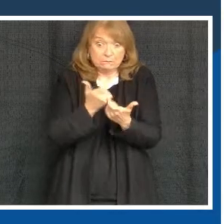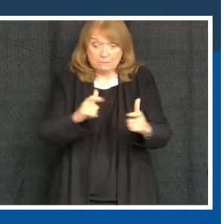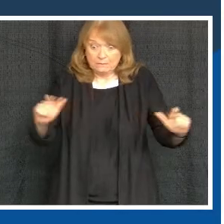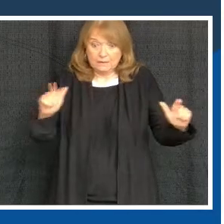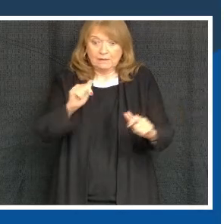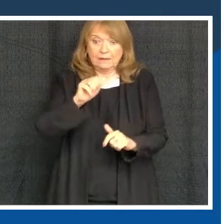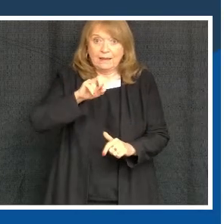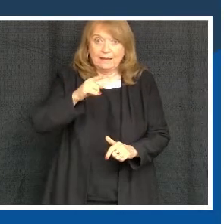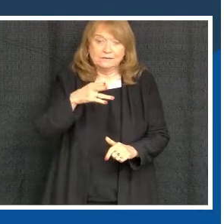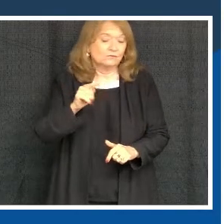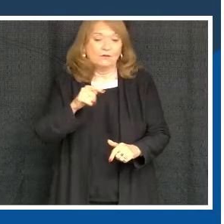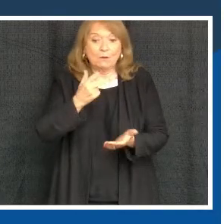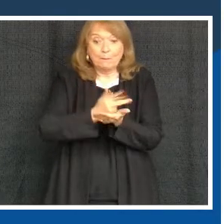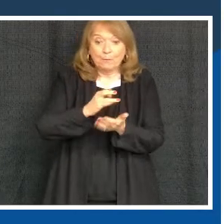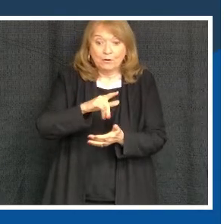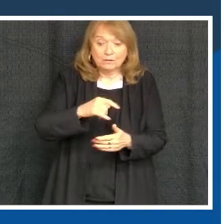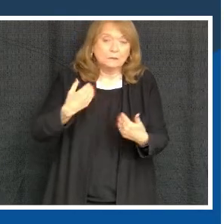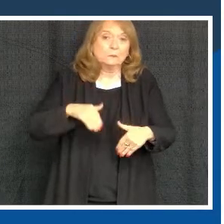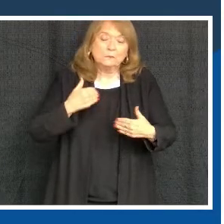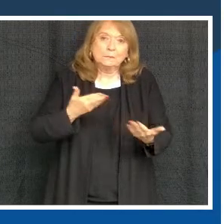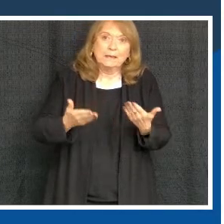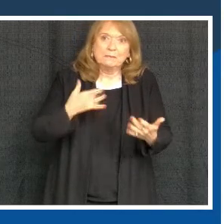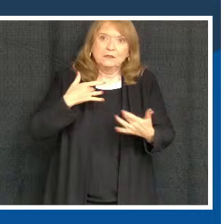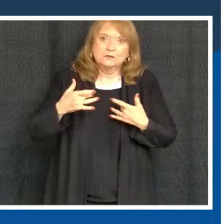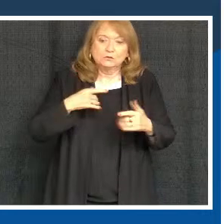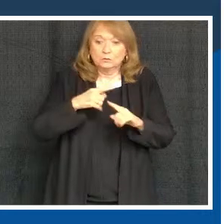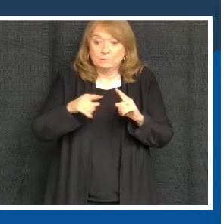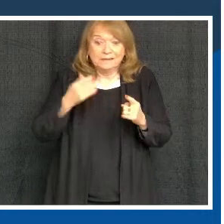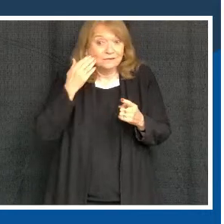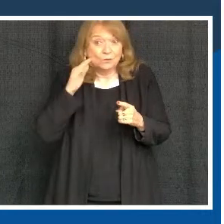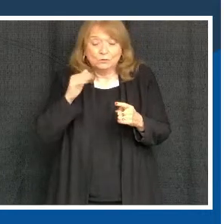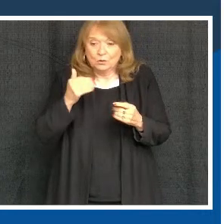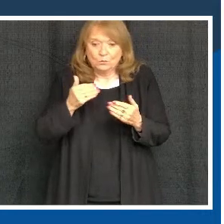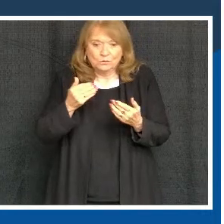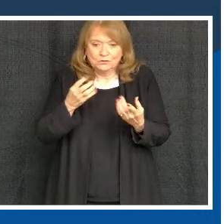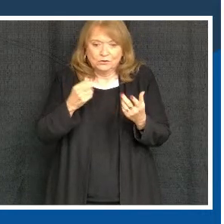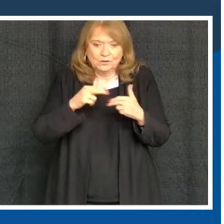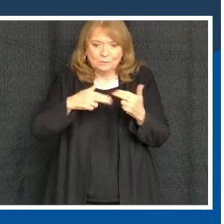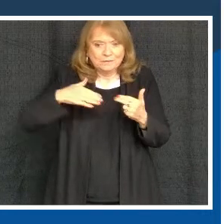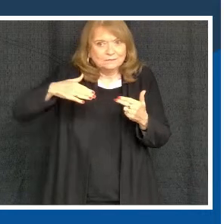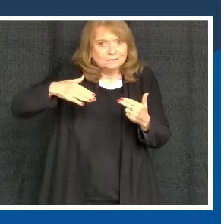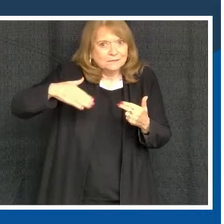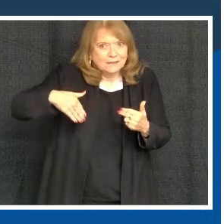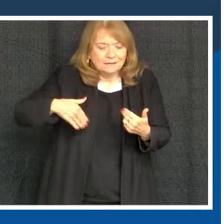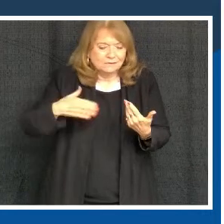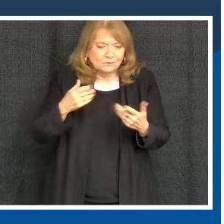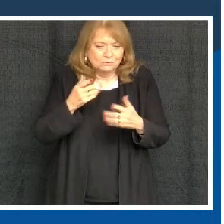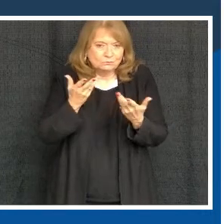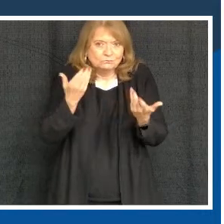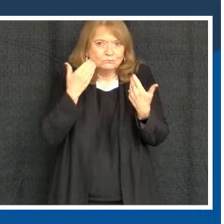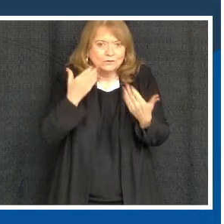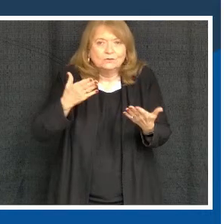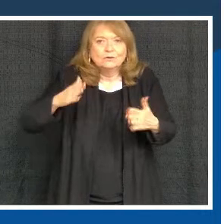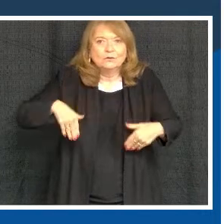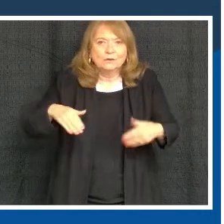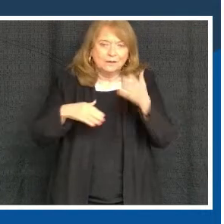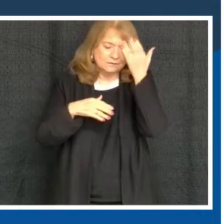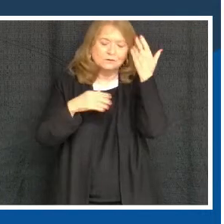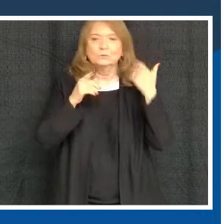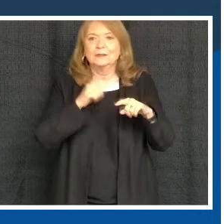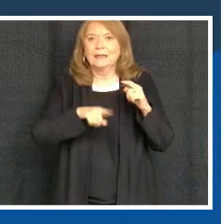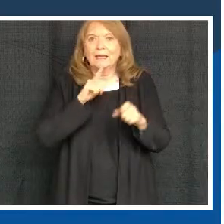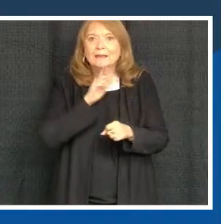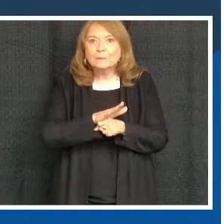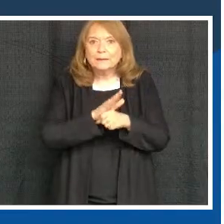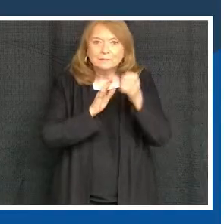But without knowing what their next steps are, without them committing to that, we can't commit them to any, or otherwise ourselves, to any kind of water quality direct.